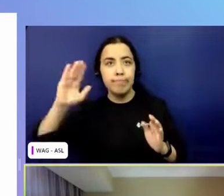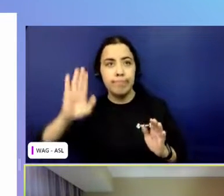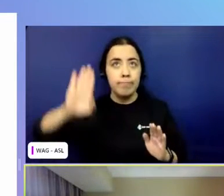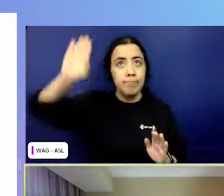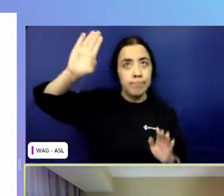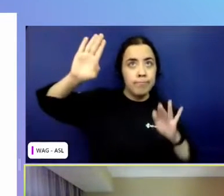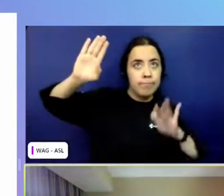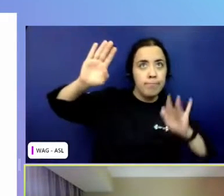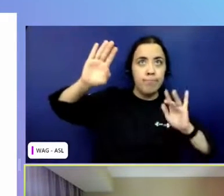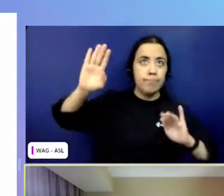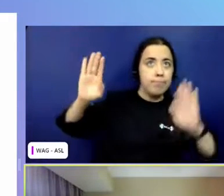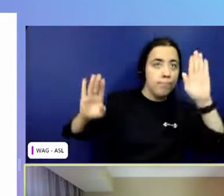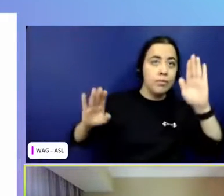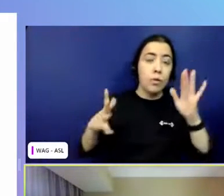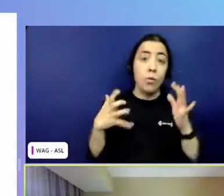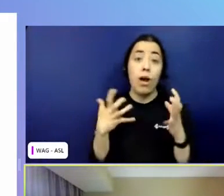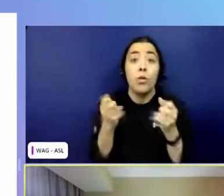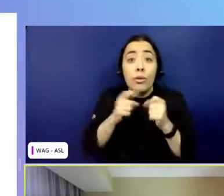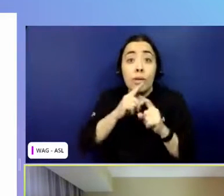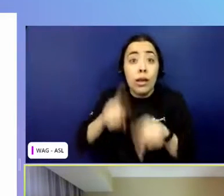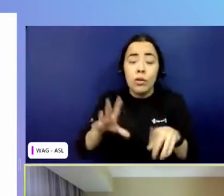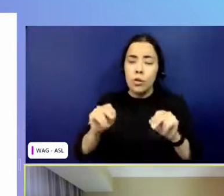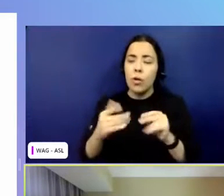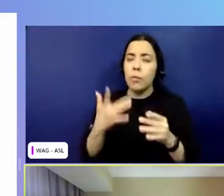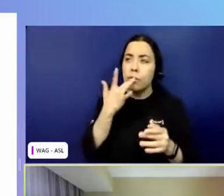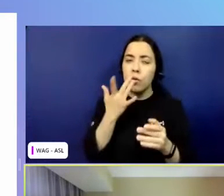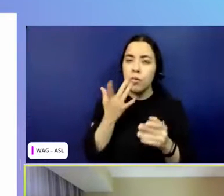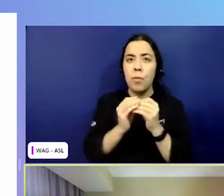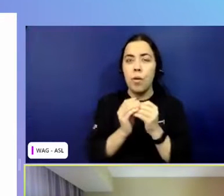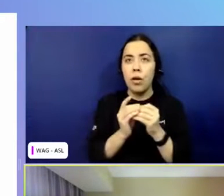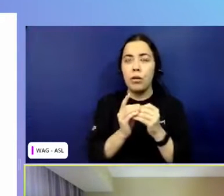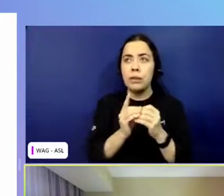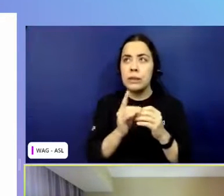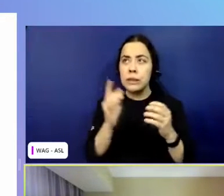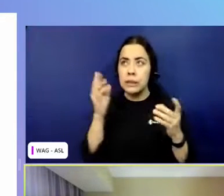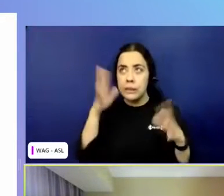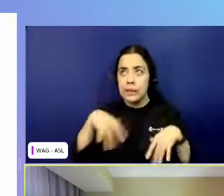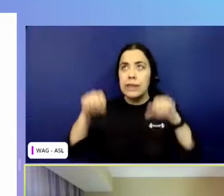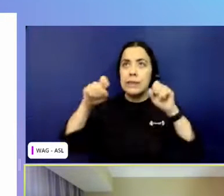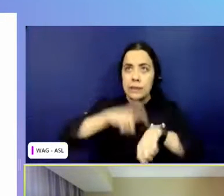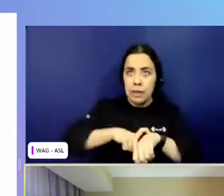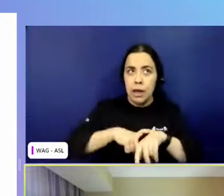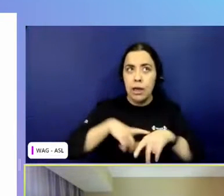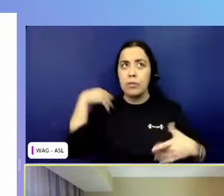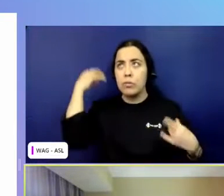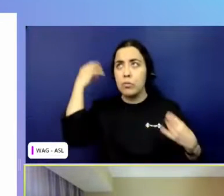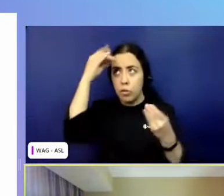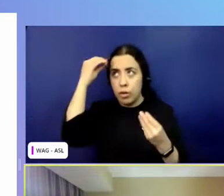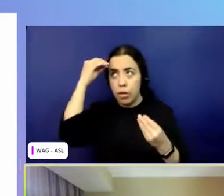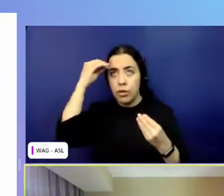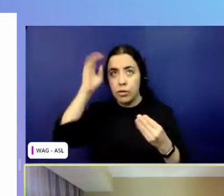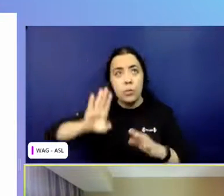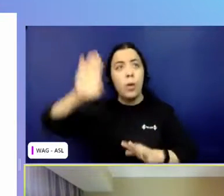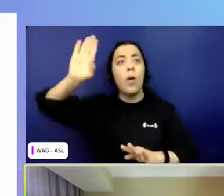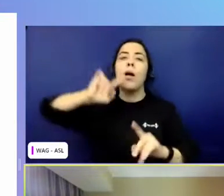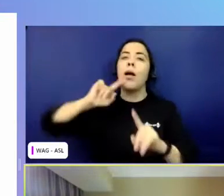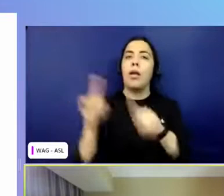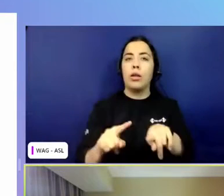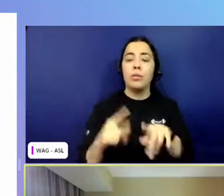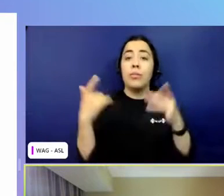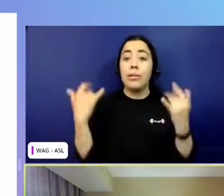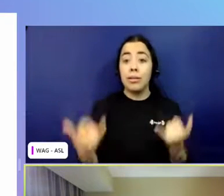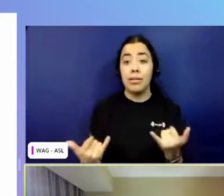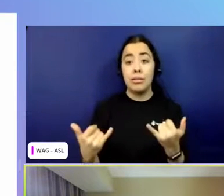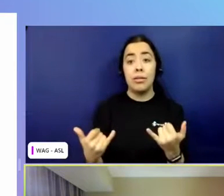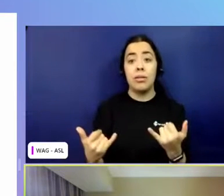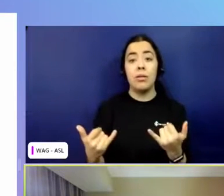the team to have time to process the question and come up with the right answer. Now it's time to take a bit